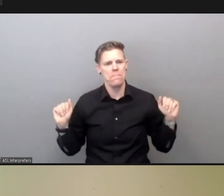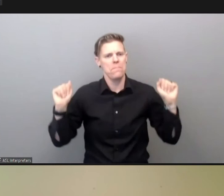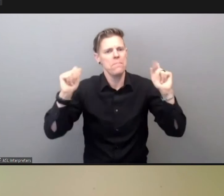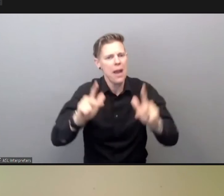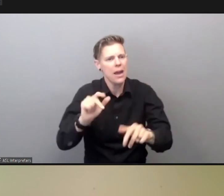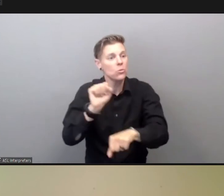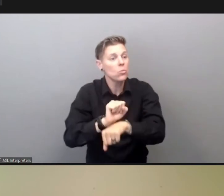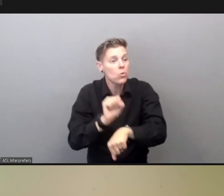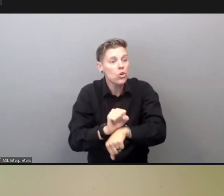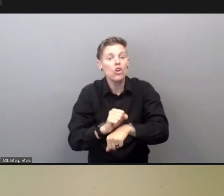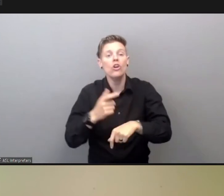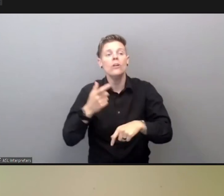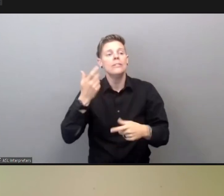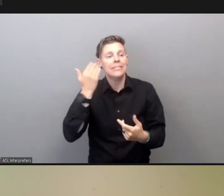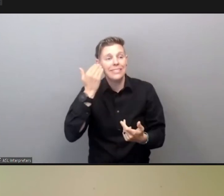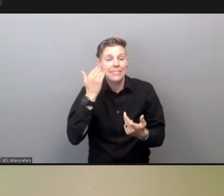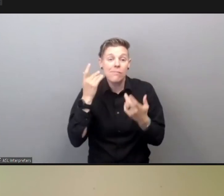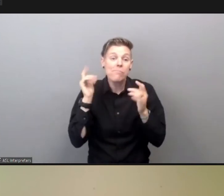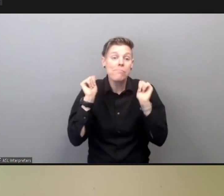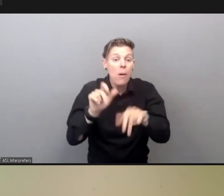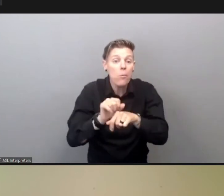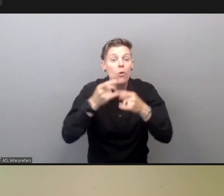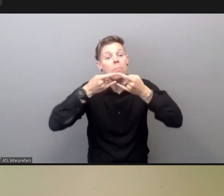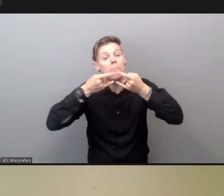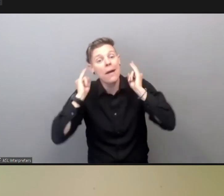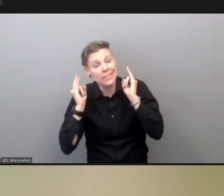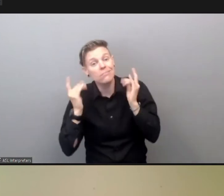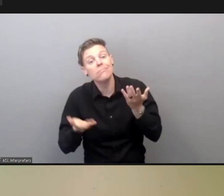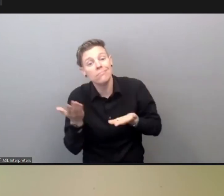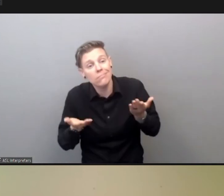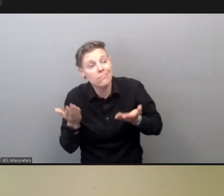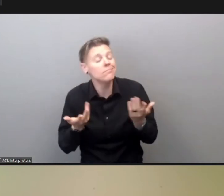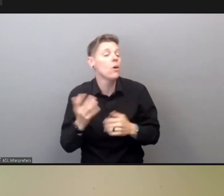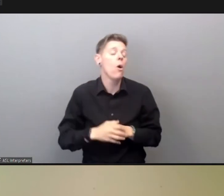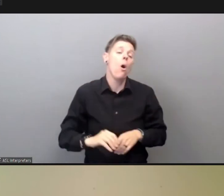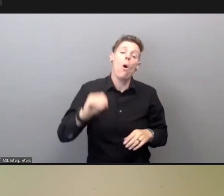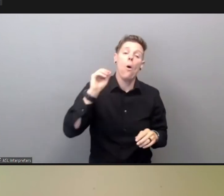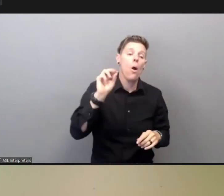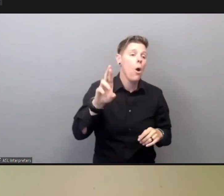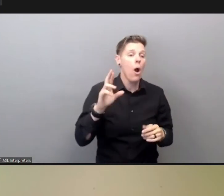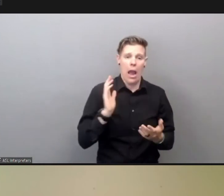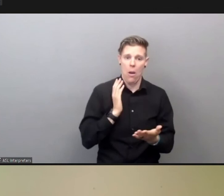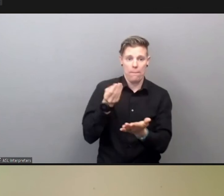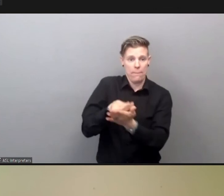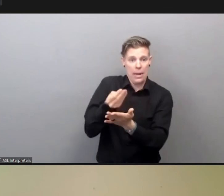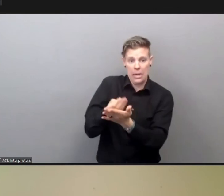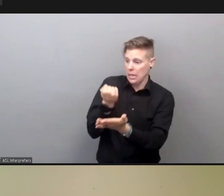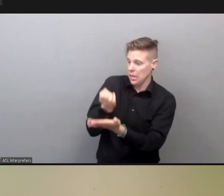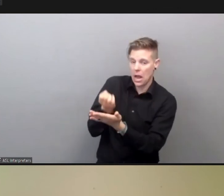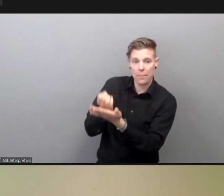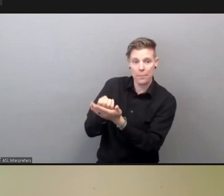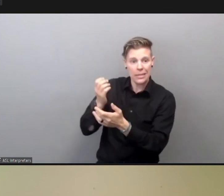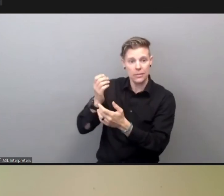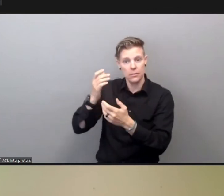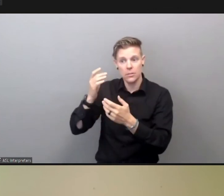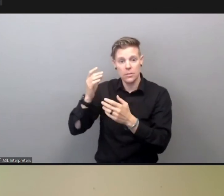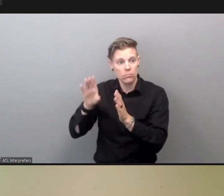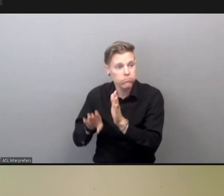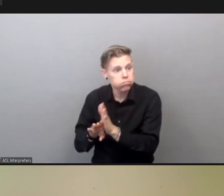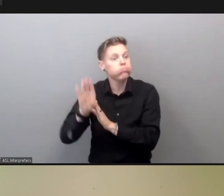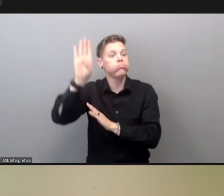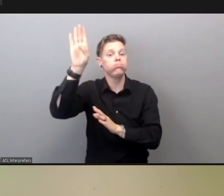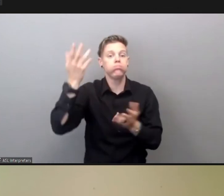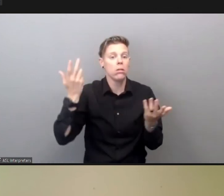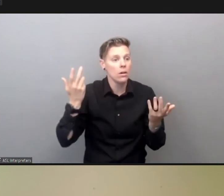reopens as much of the economy as we can, but we all exercise greater caution